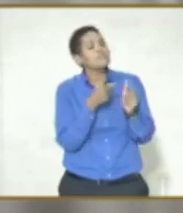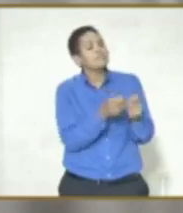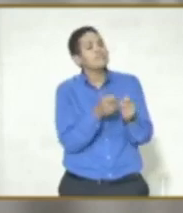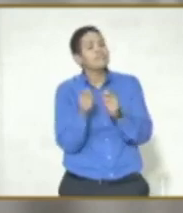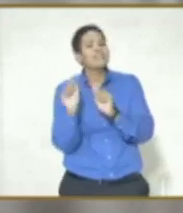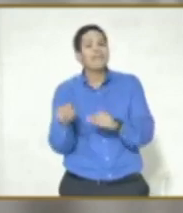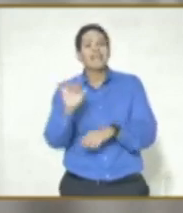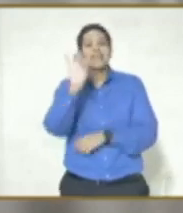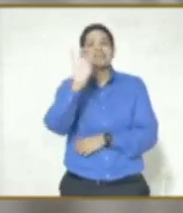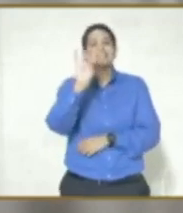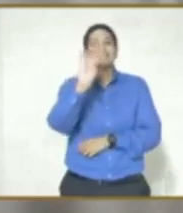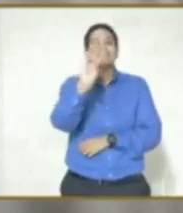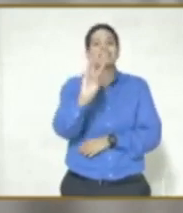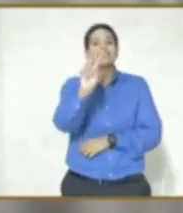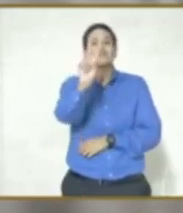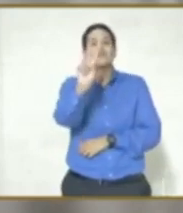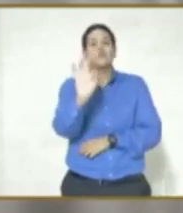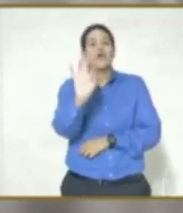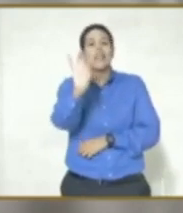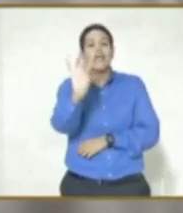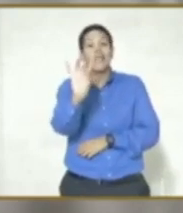at